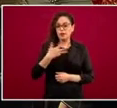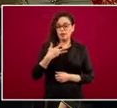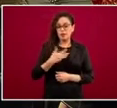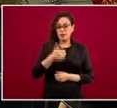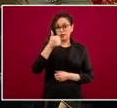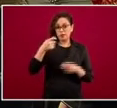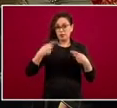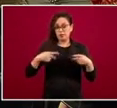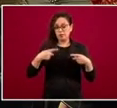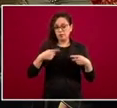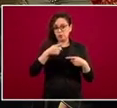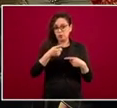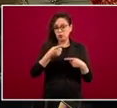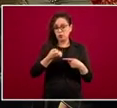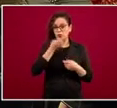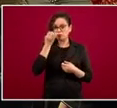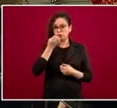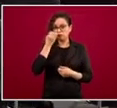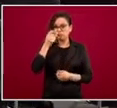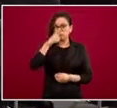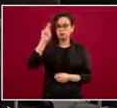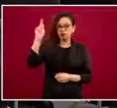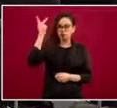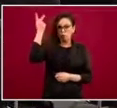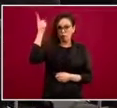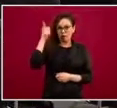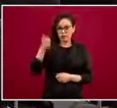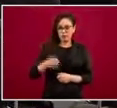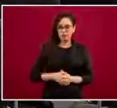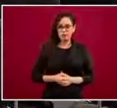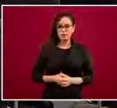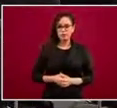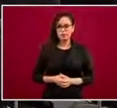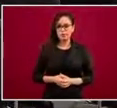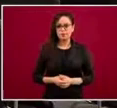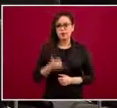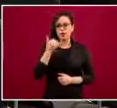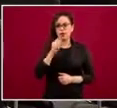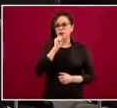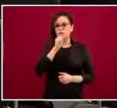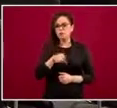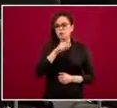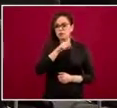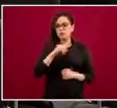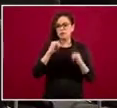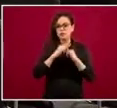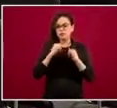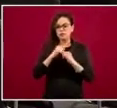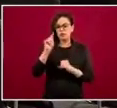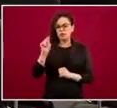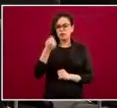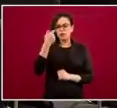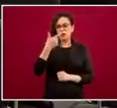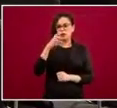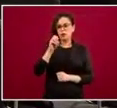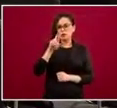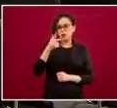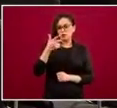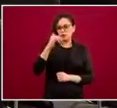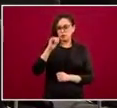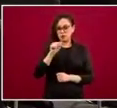we have 6 students from the National Polytechnic Institute and from the